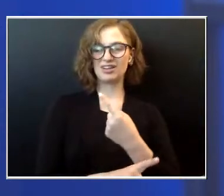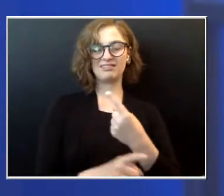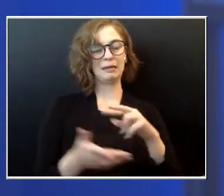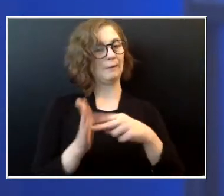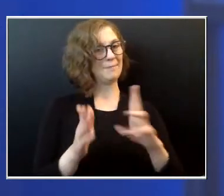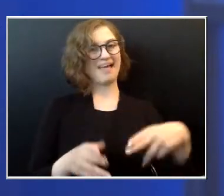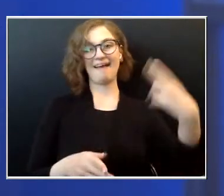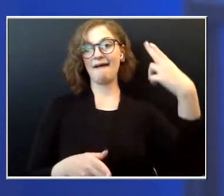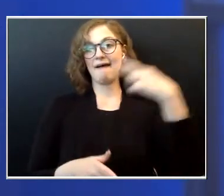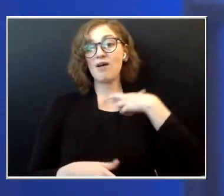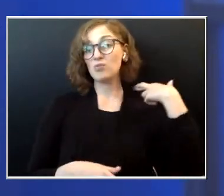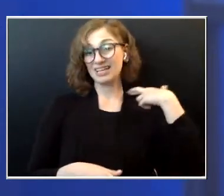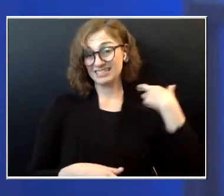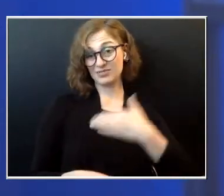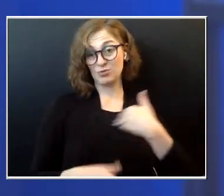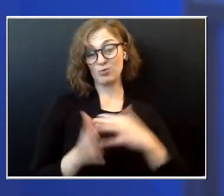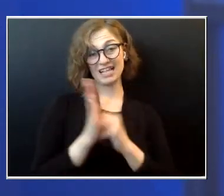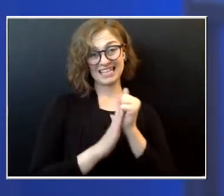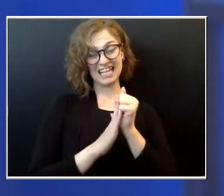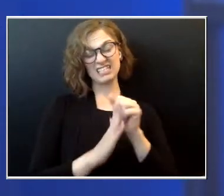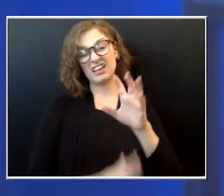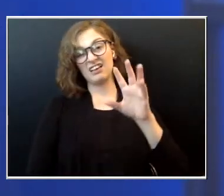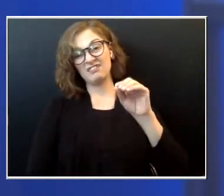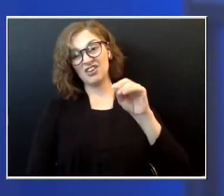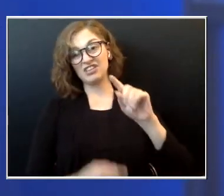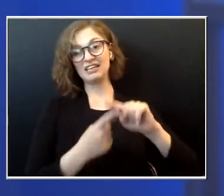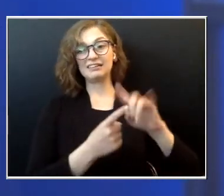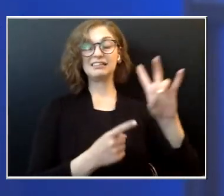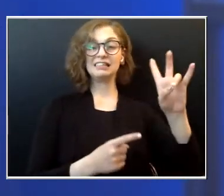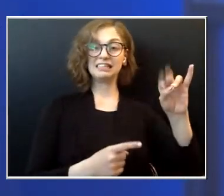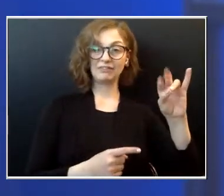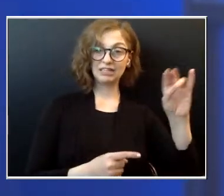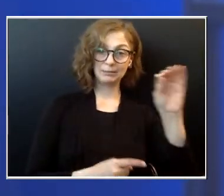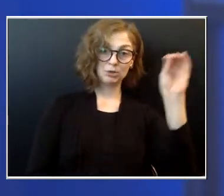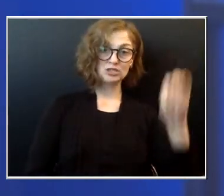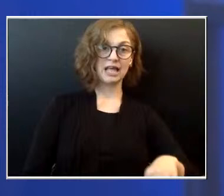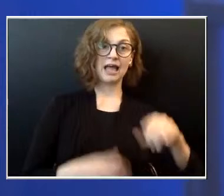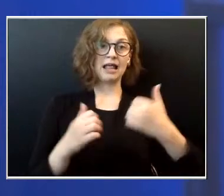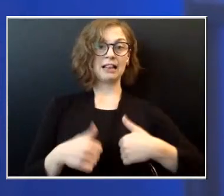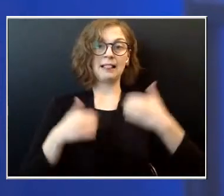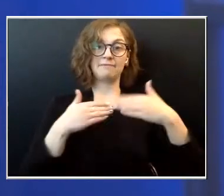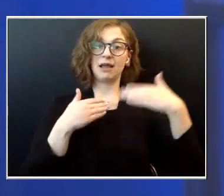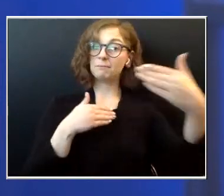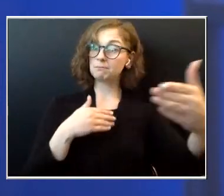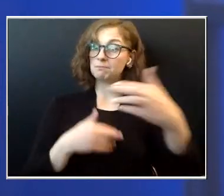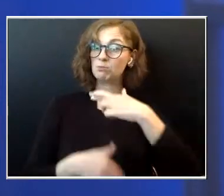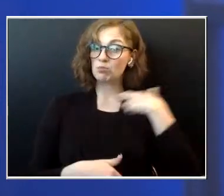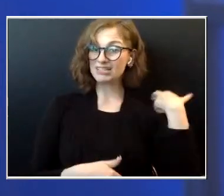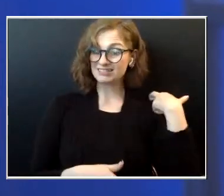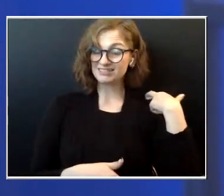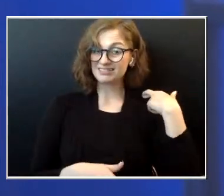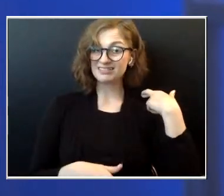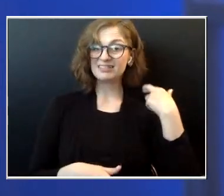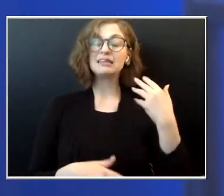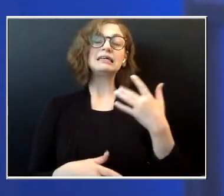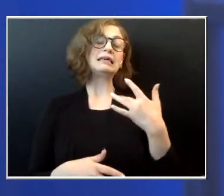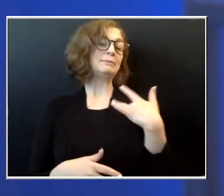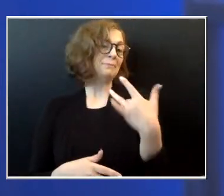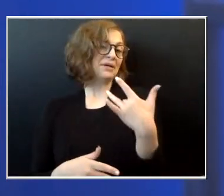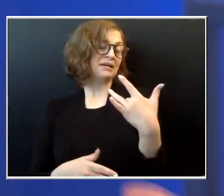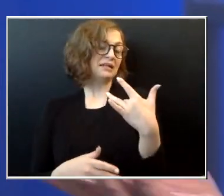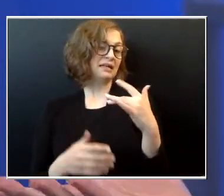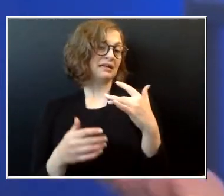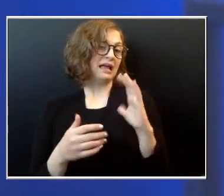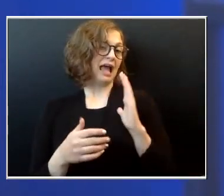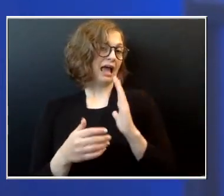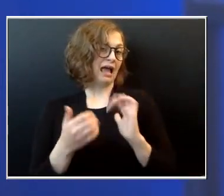70% lifetime risk of breast cancer. And that typically our management for reducing the risk of breast cancer is